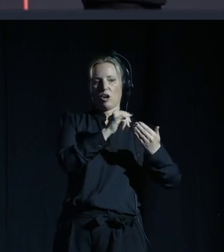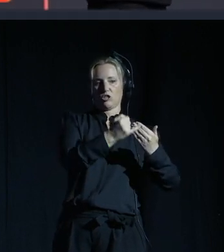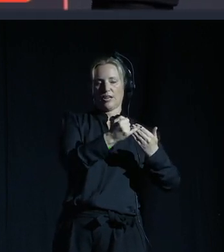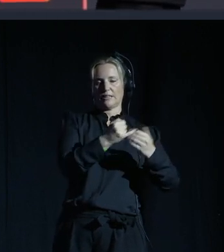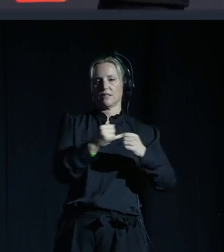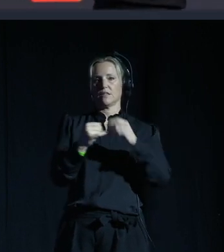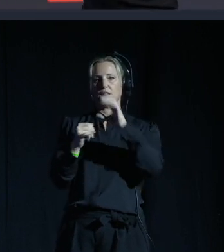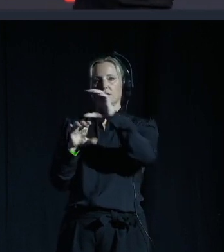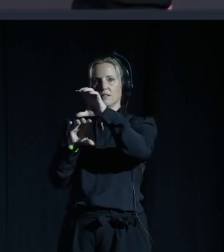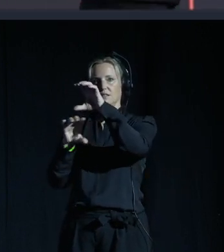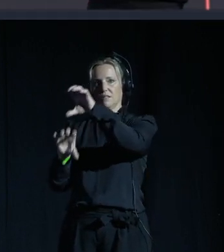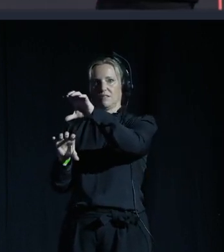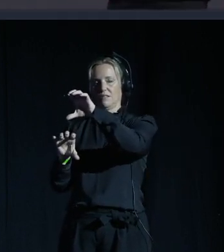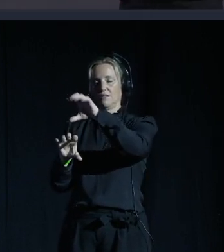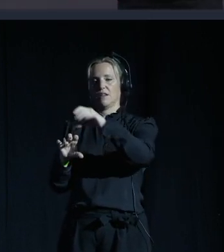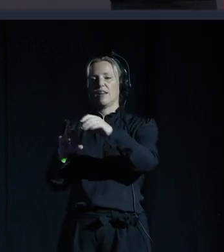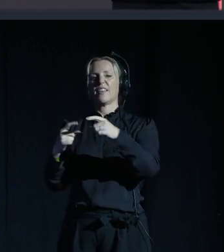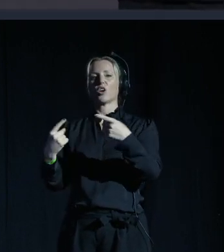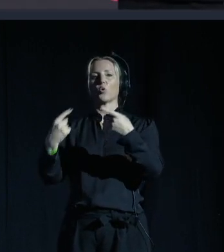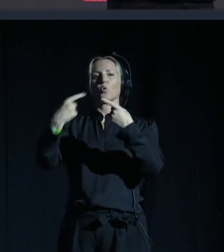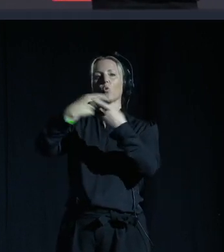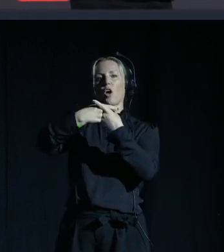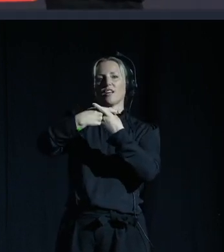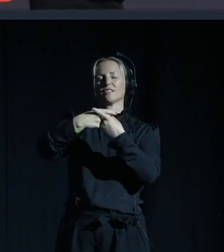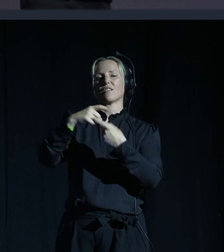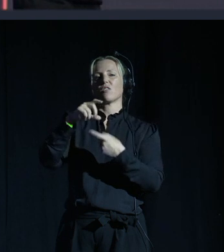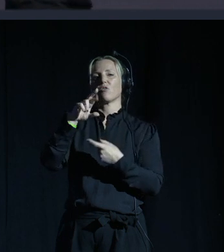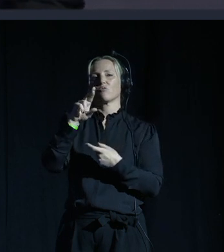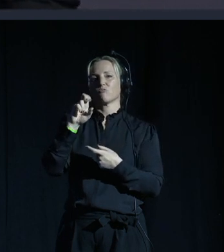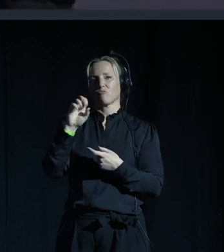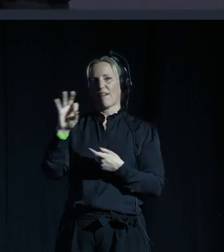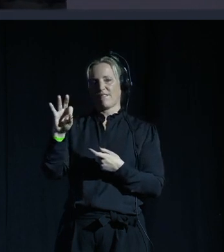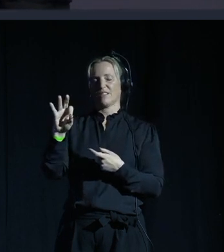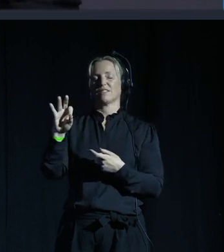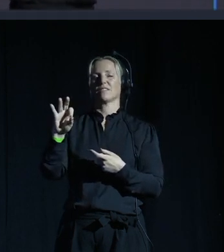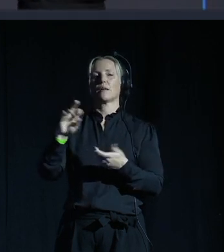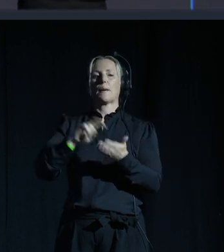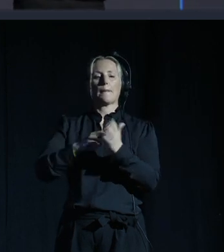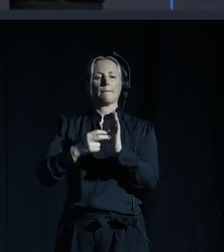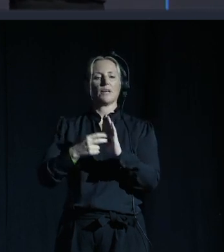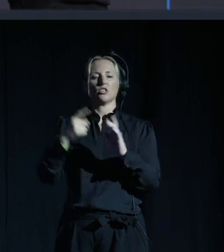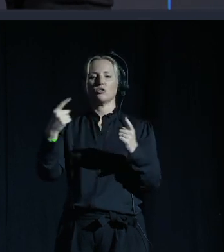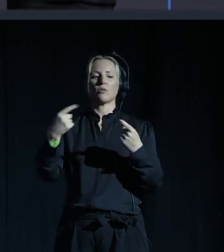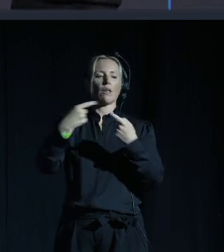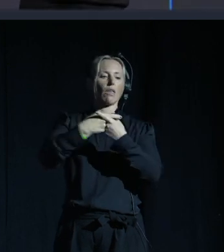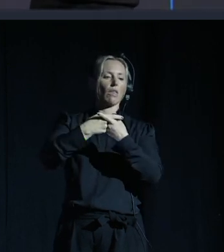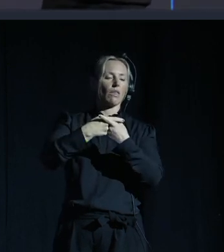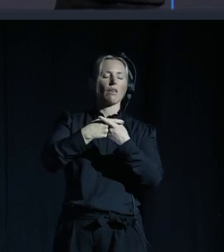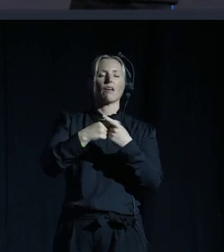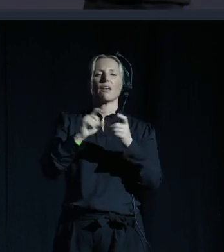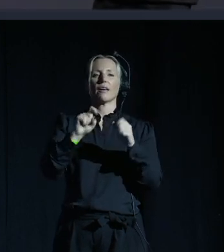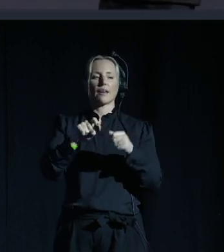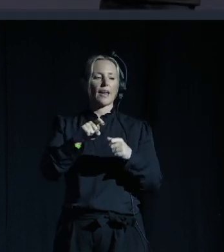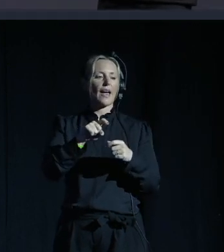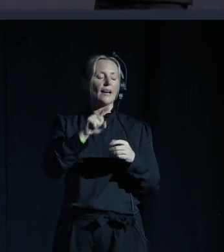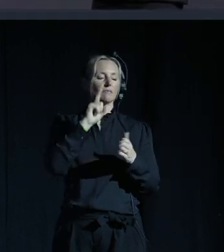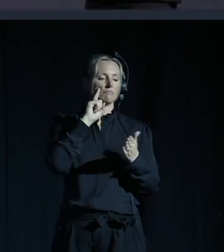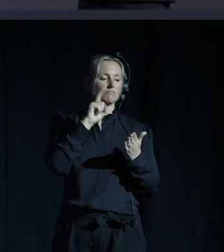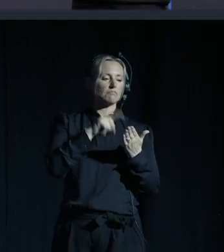other. And that means across projects, you can go and understand the same benefits that you know for ref, which is helping you